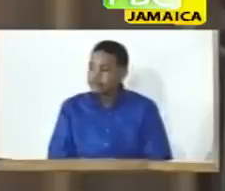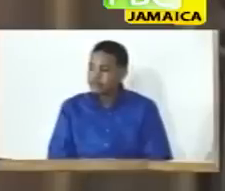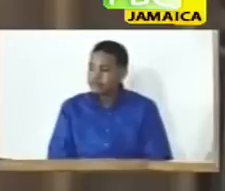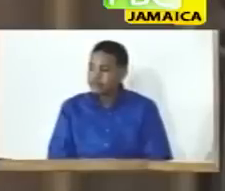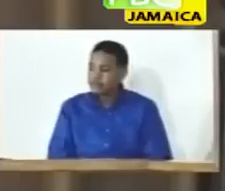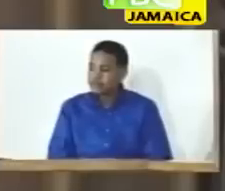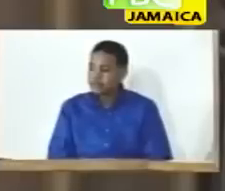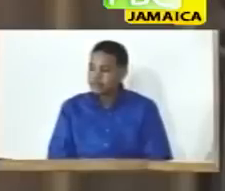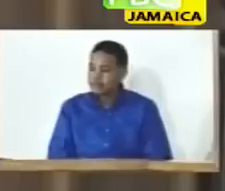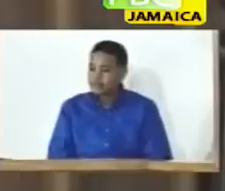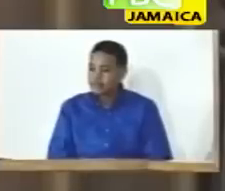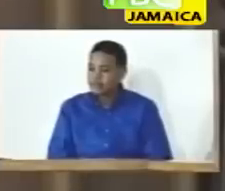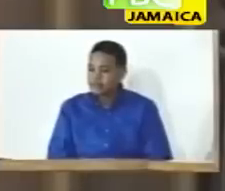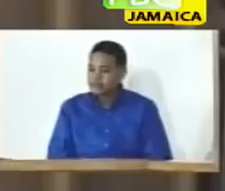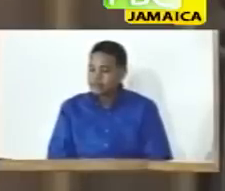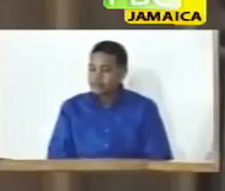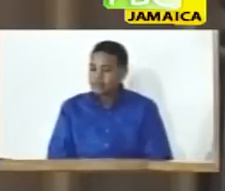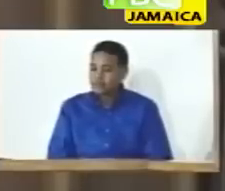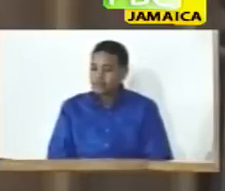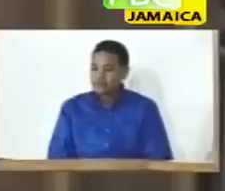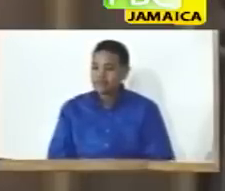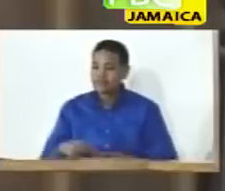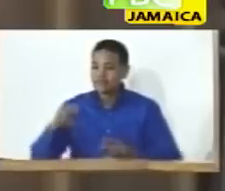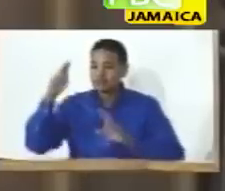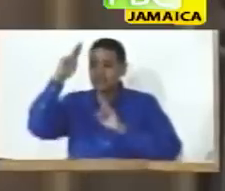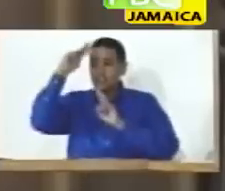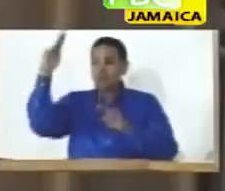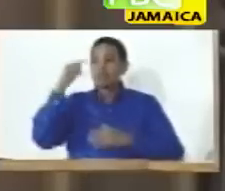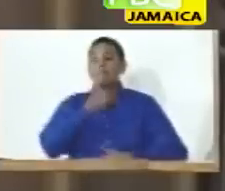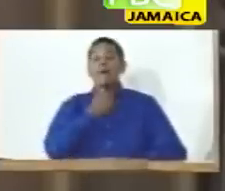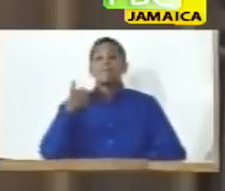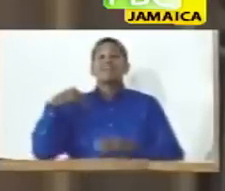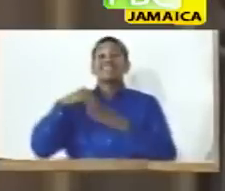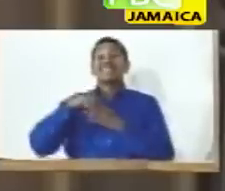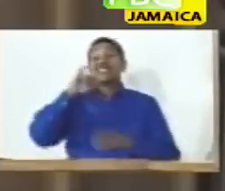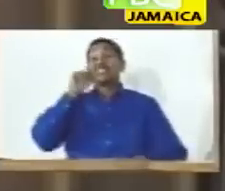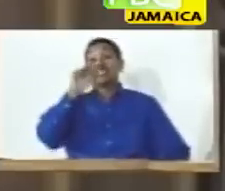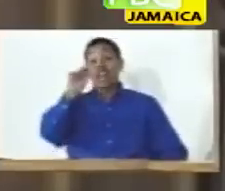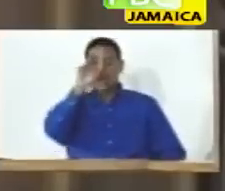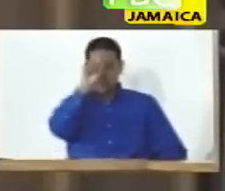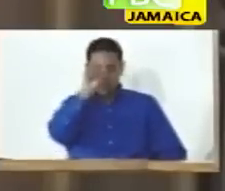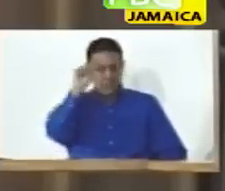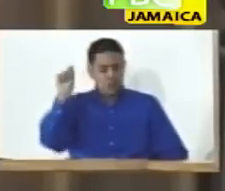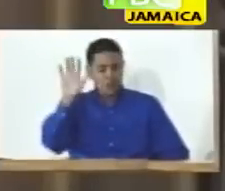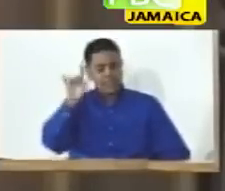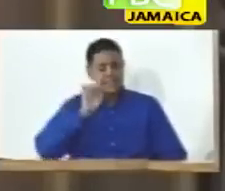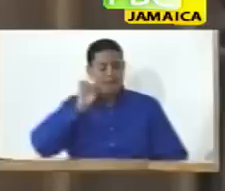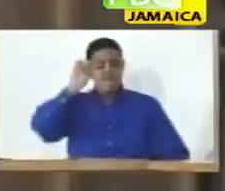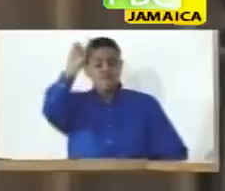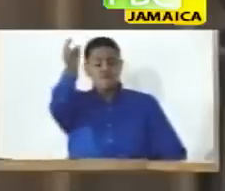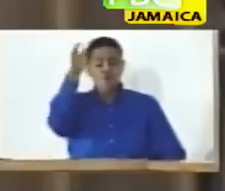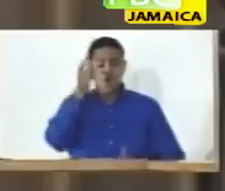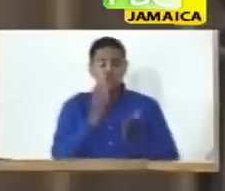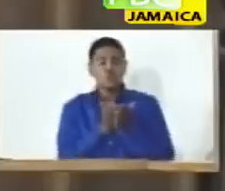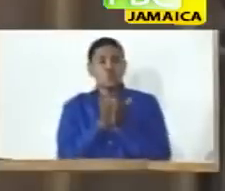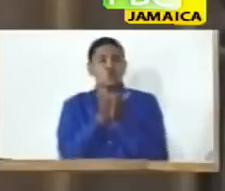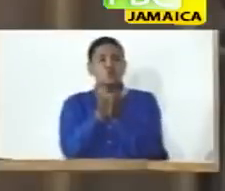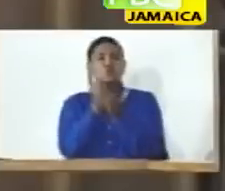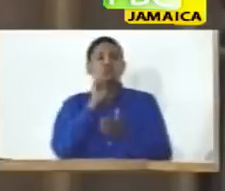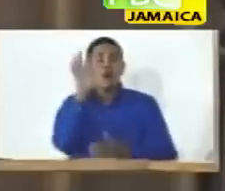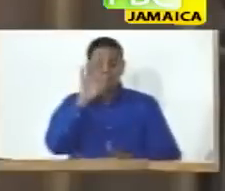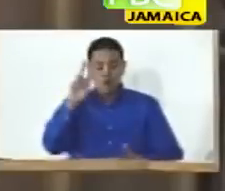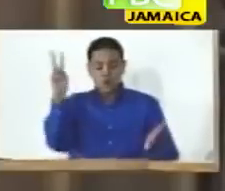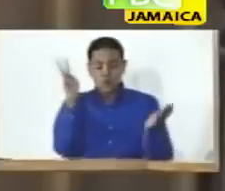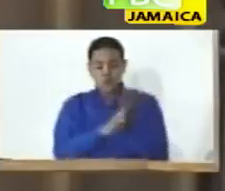Honourable members, in Jamaica in January 2020, the first cruise ship with approximately